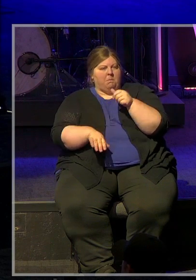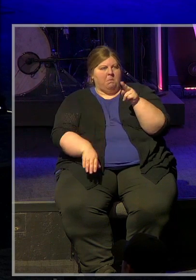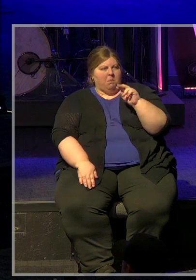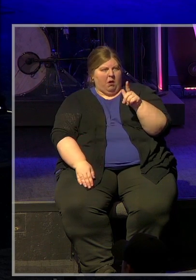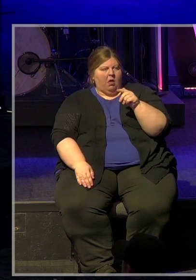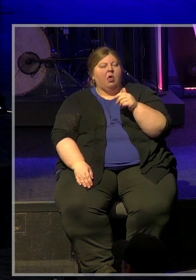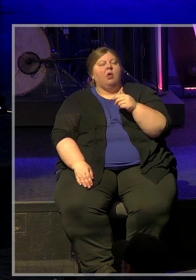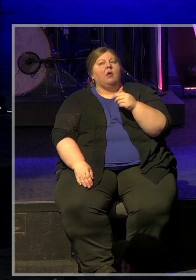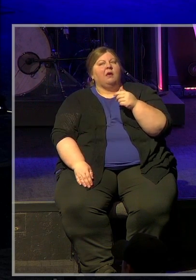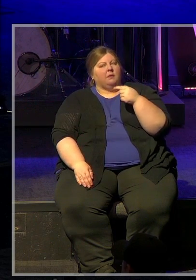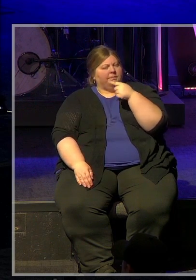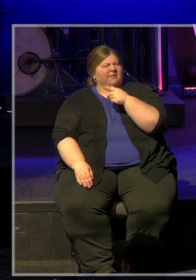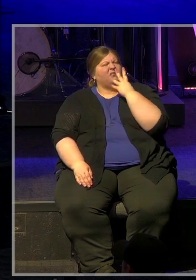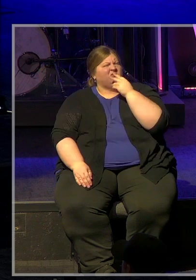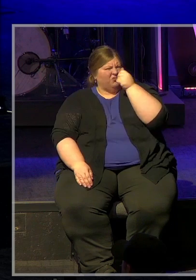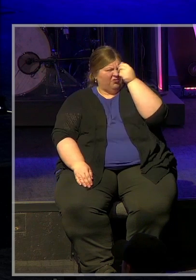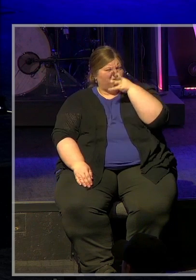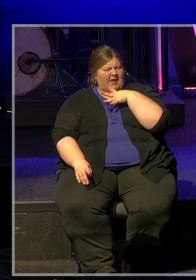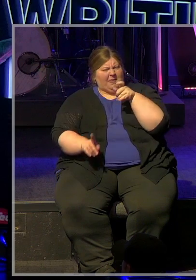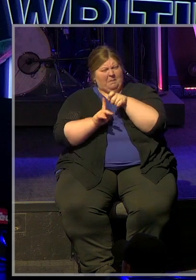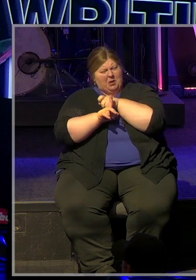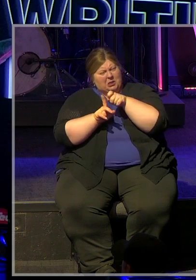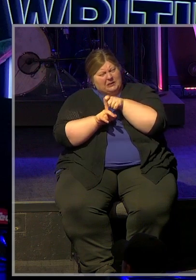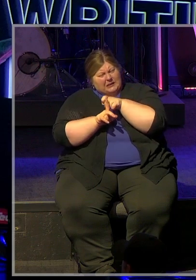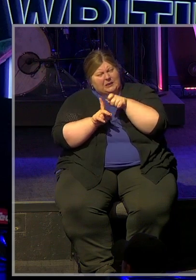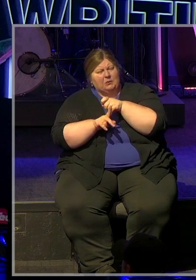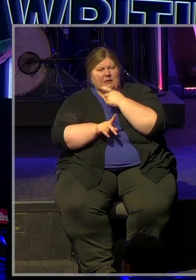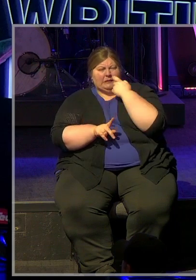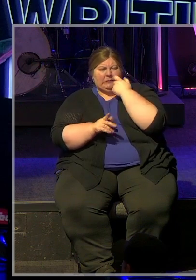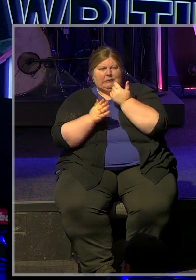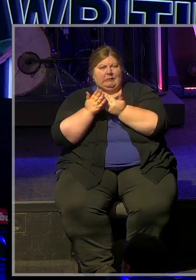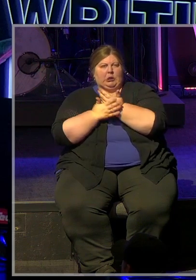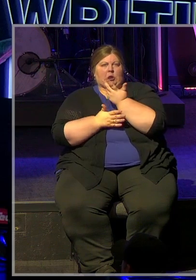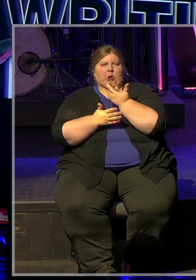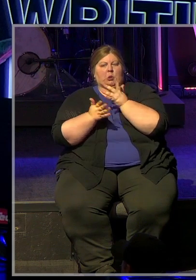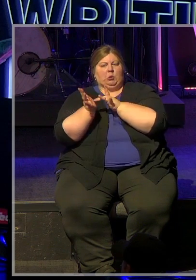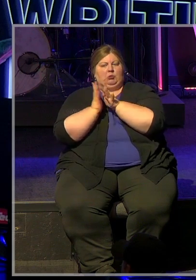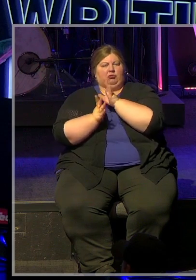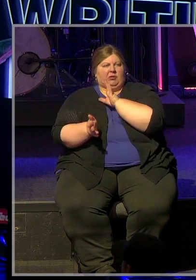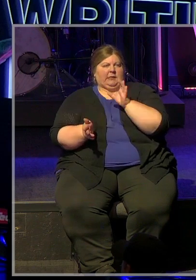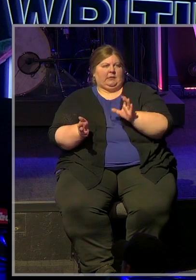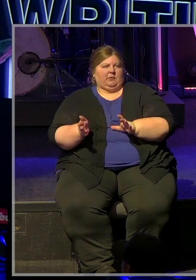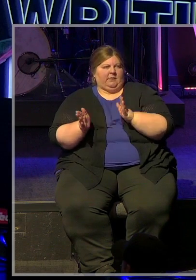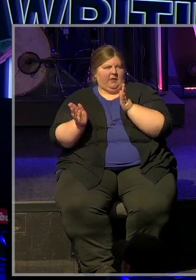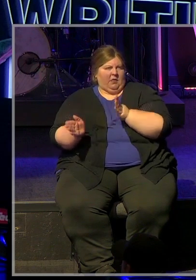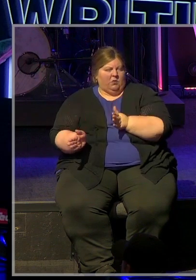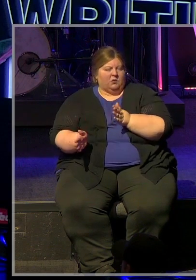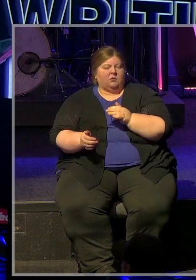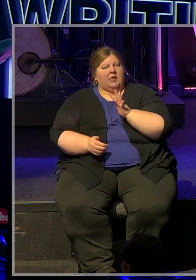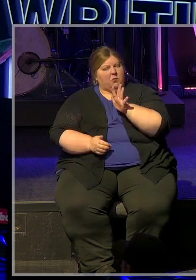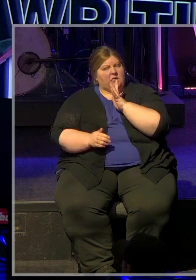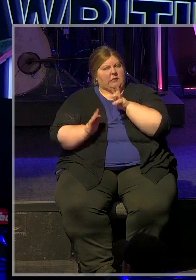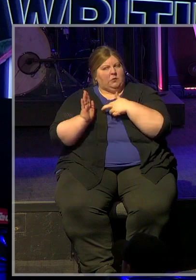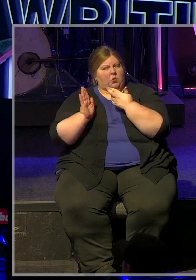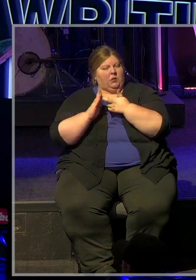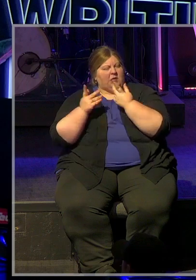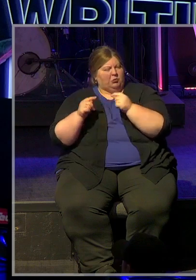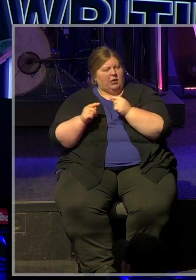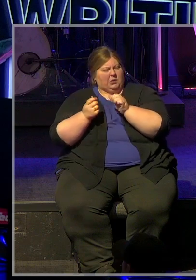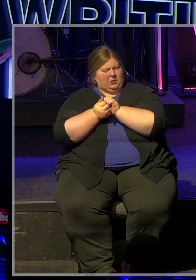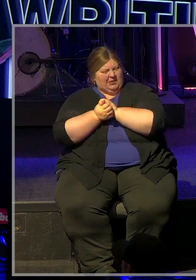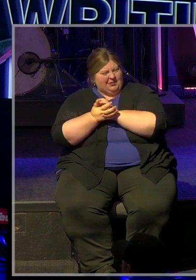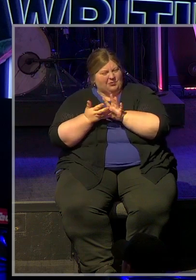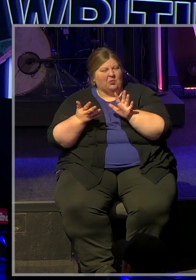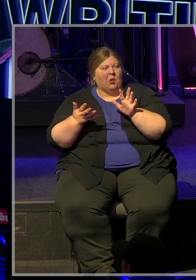man, he was a Jewish man that persecuted brand new Jesus followers. That was his role. He tried to quash this movement